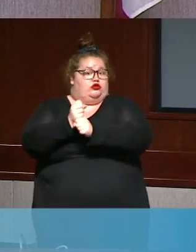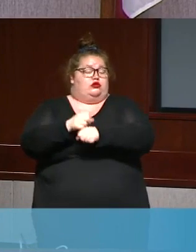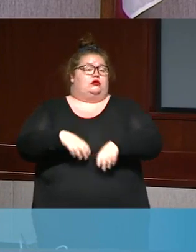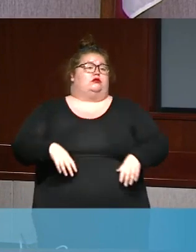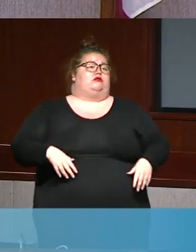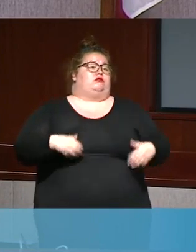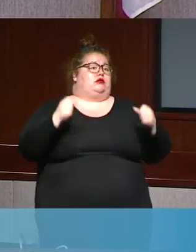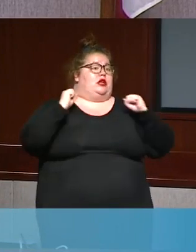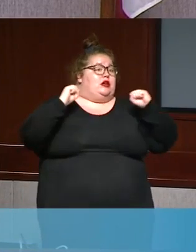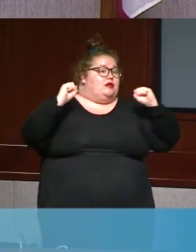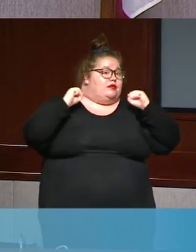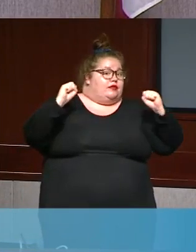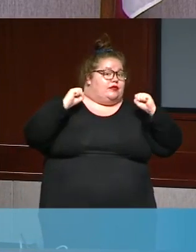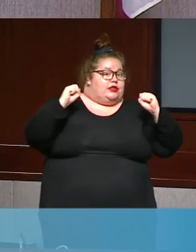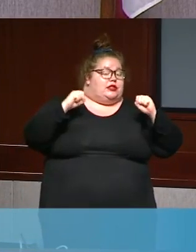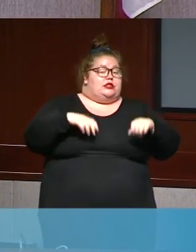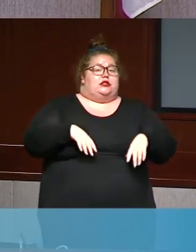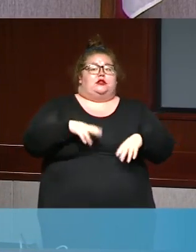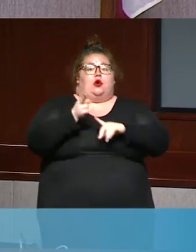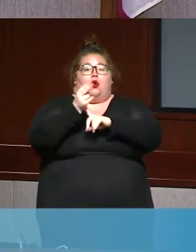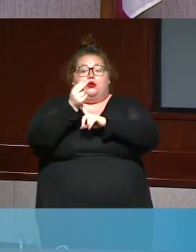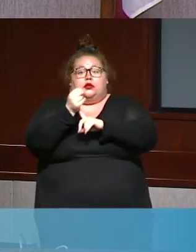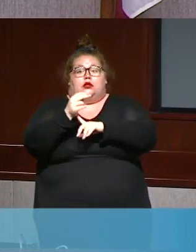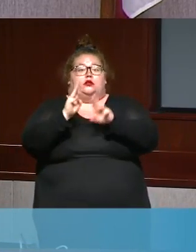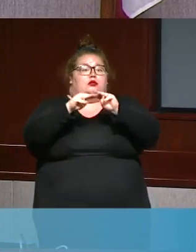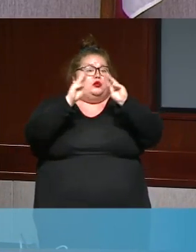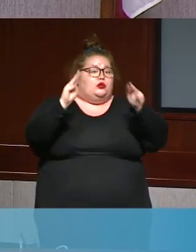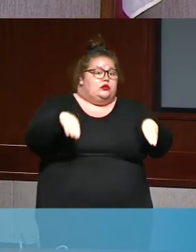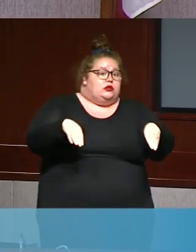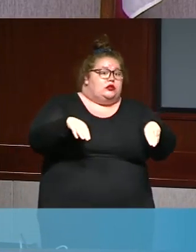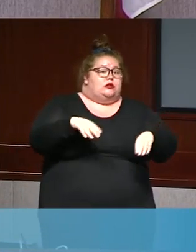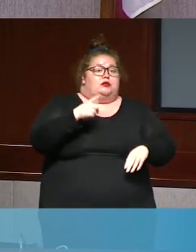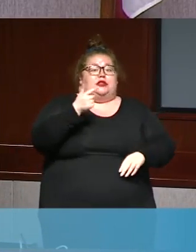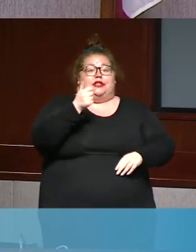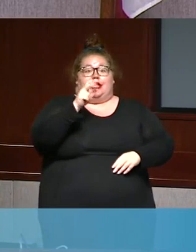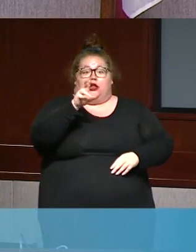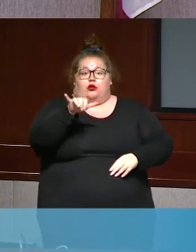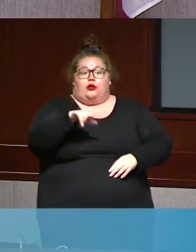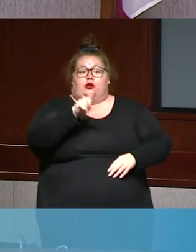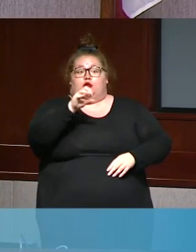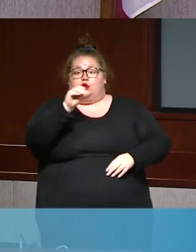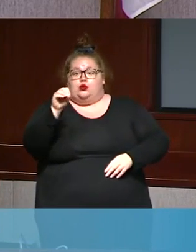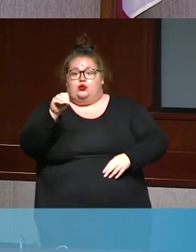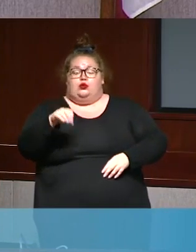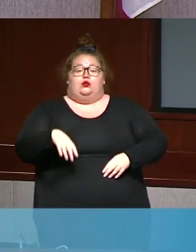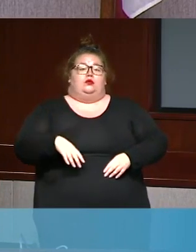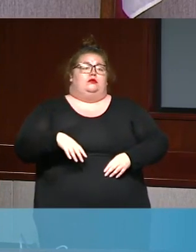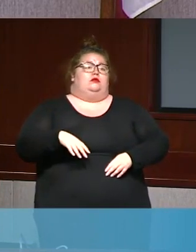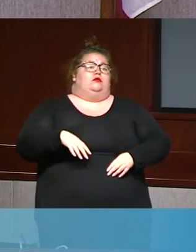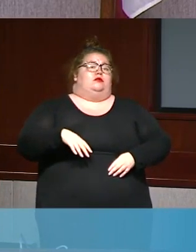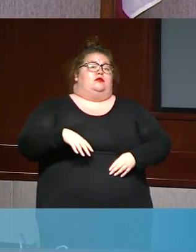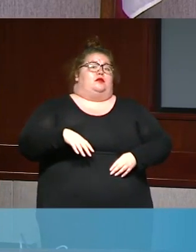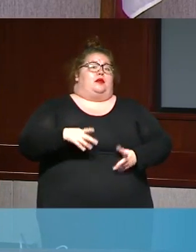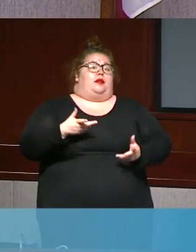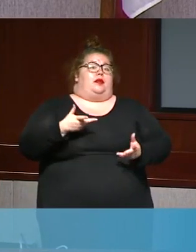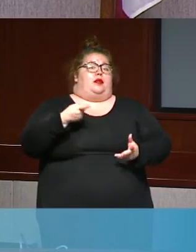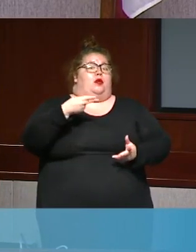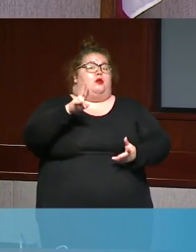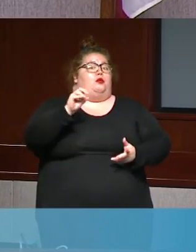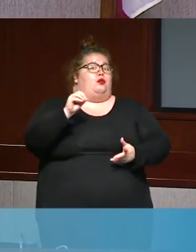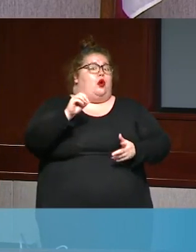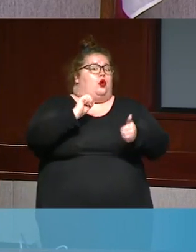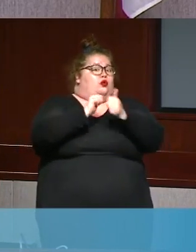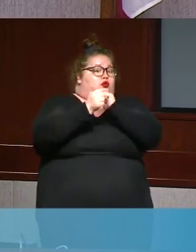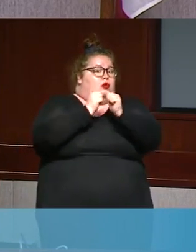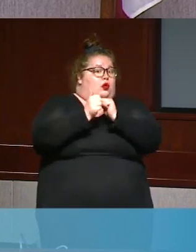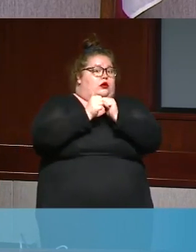fitness facilities, hotels, museums, galleries, zoos, aquariums, pro sports without an